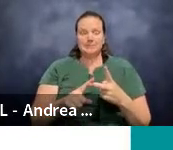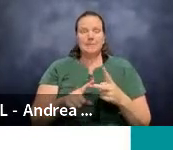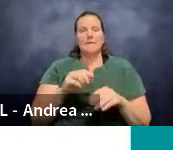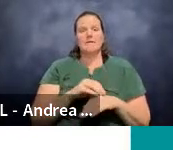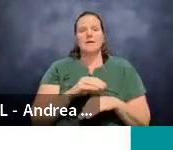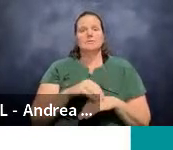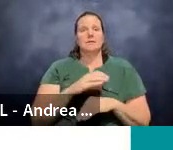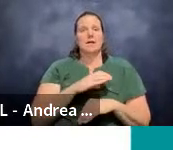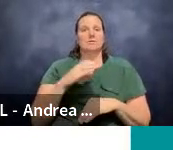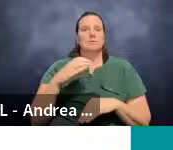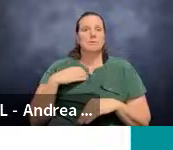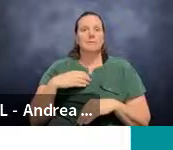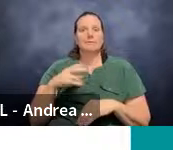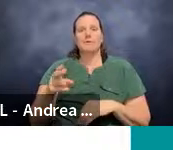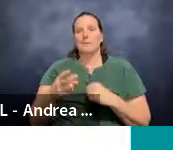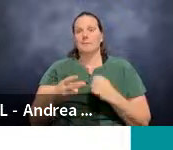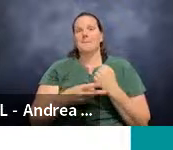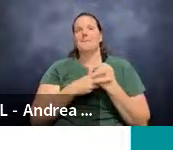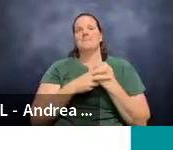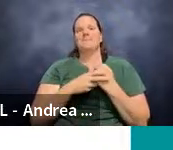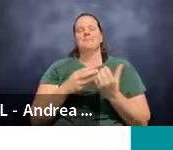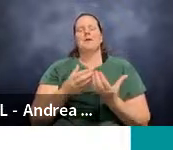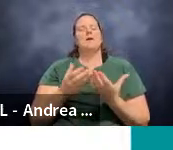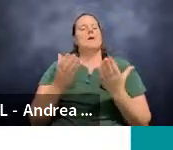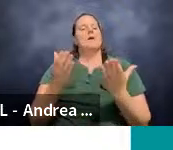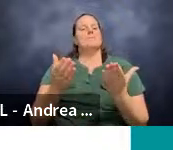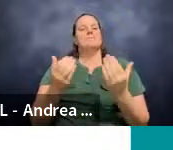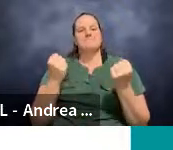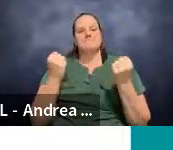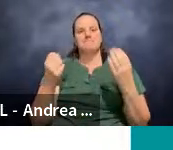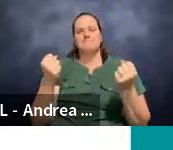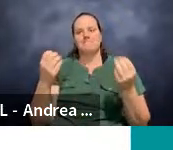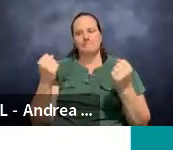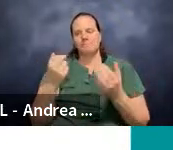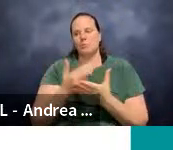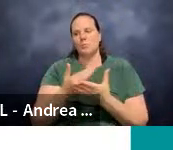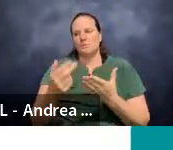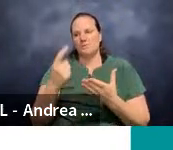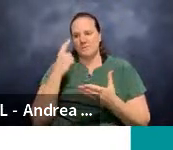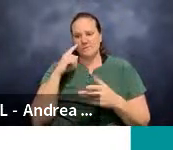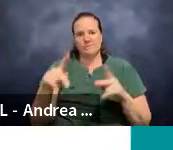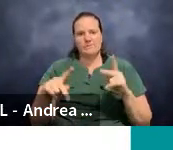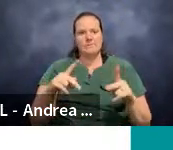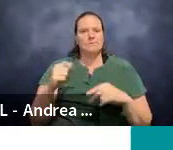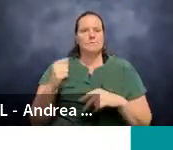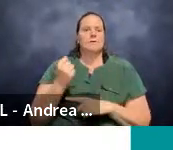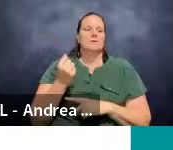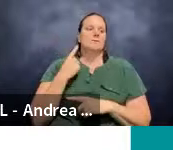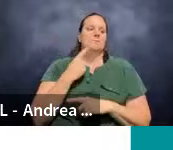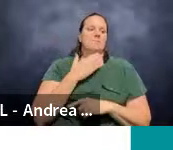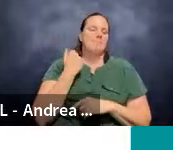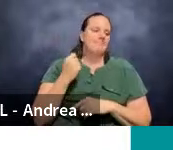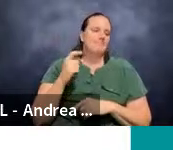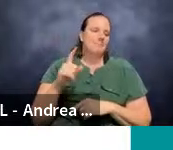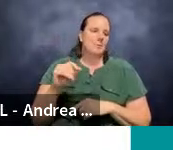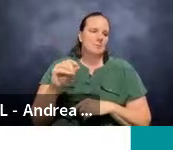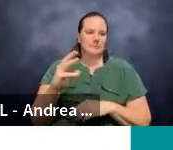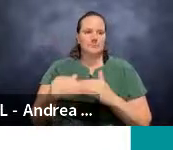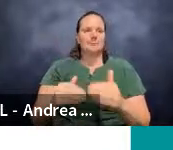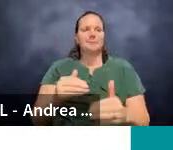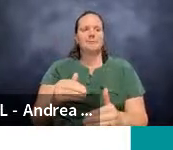Council on Historic Preservation, which offers many great resources for the public to better understand the Section 106